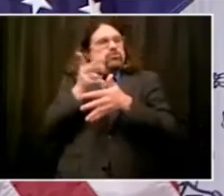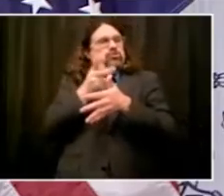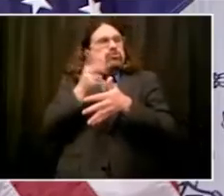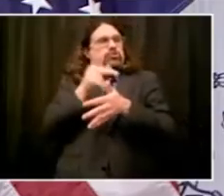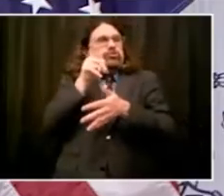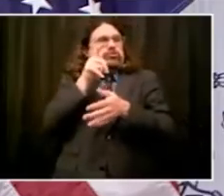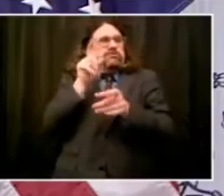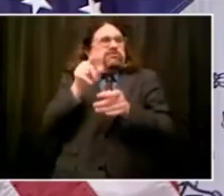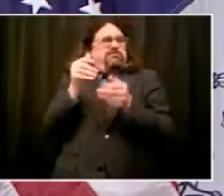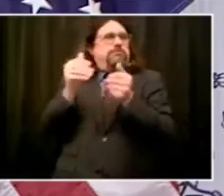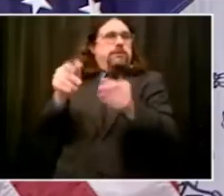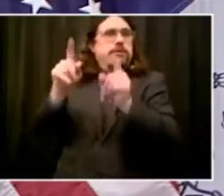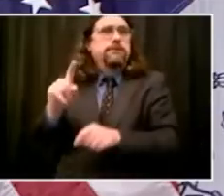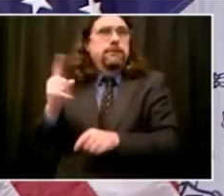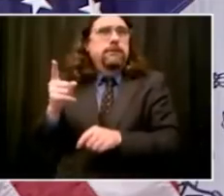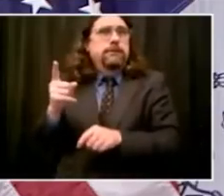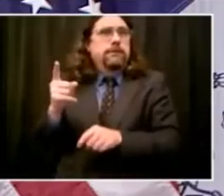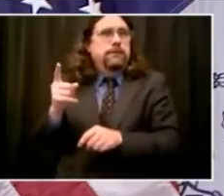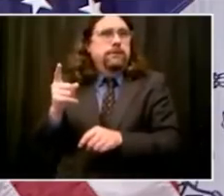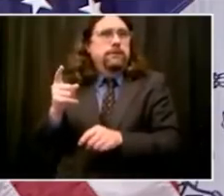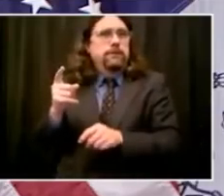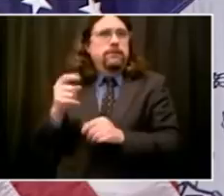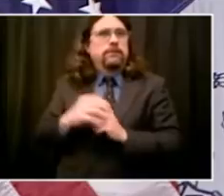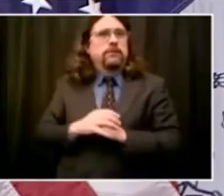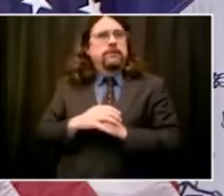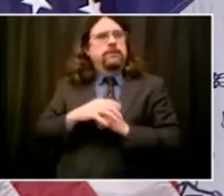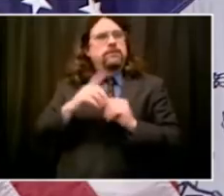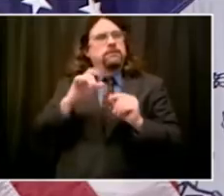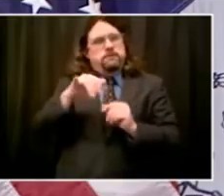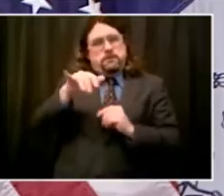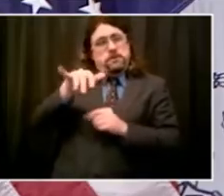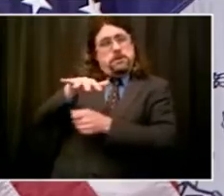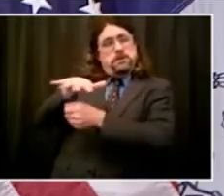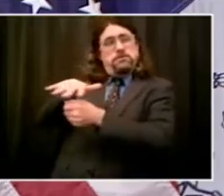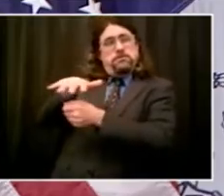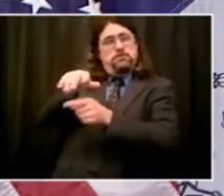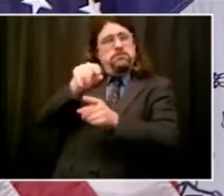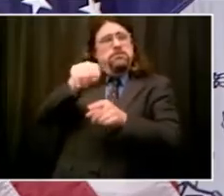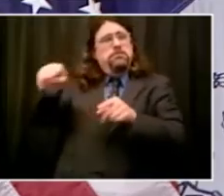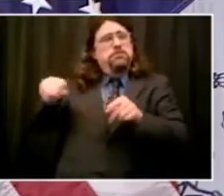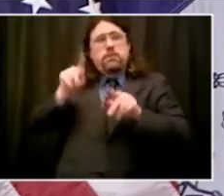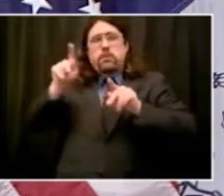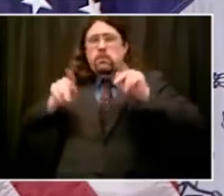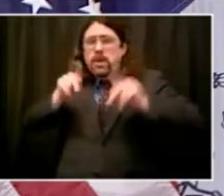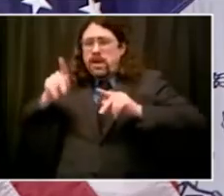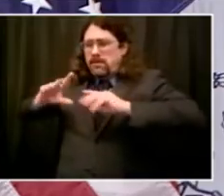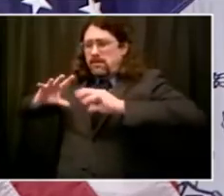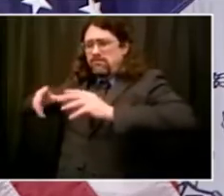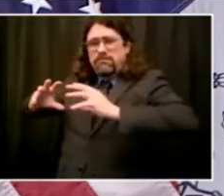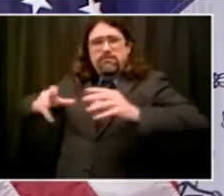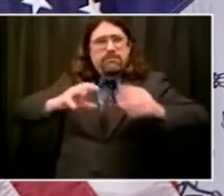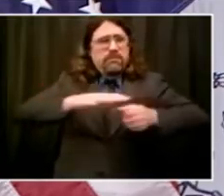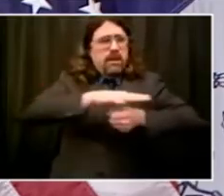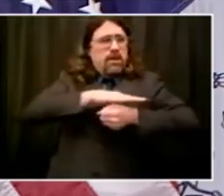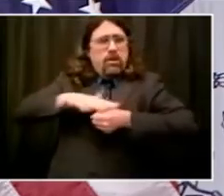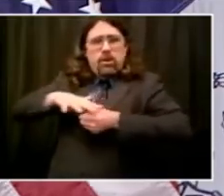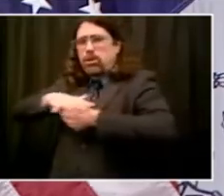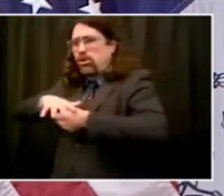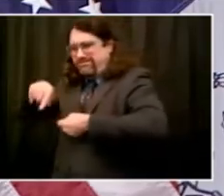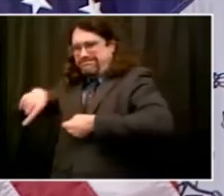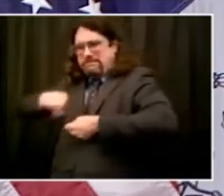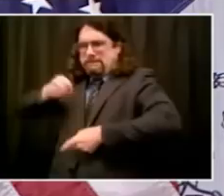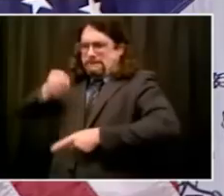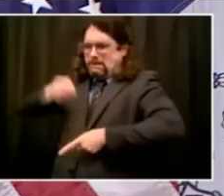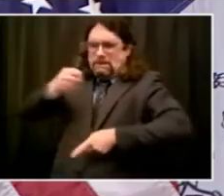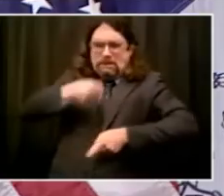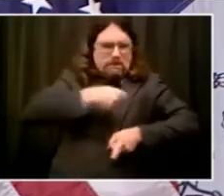testing, and what we've said about folks who are most vulnerable, or folks who have been exposed to the disease, or folks who are symptomatic.